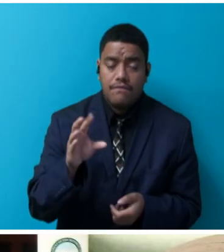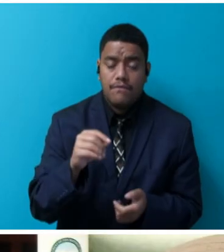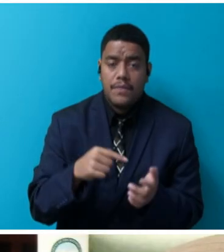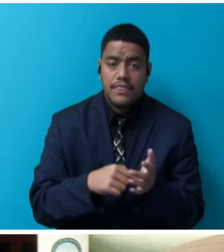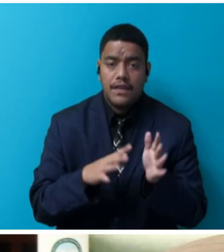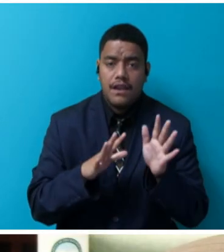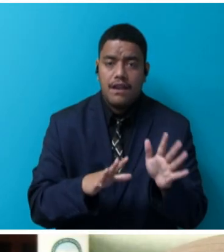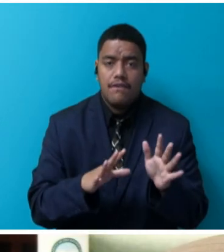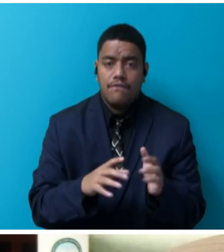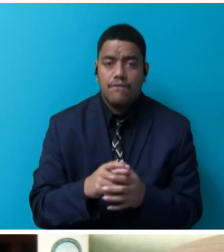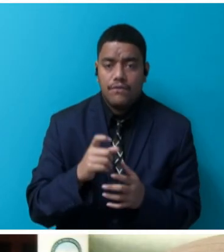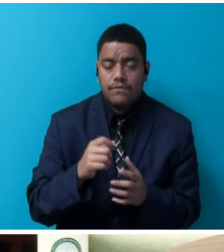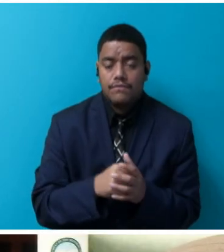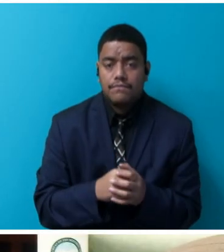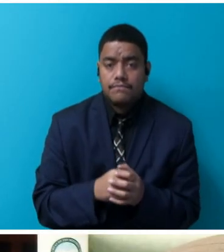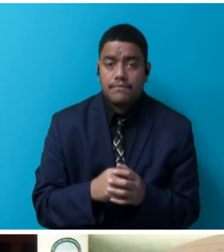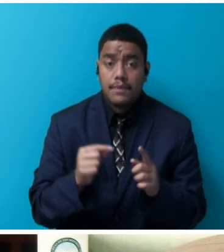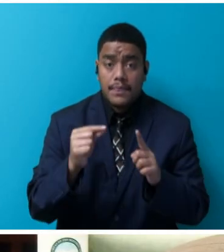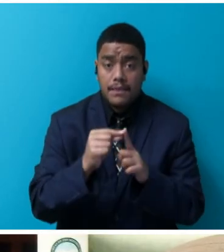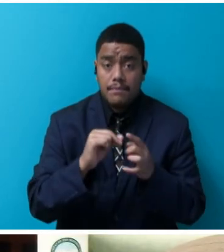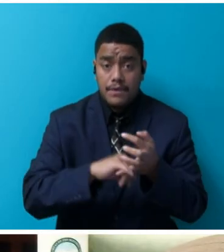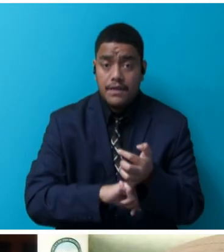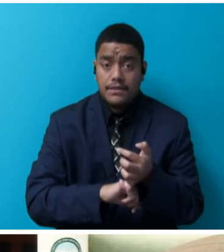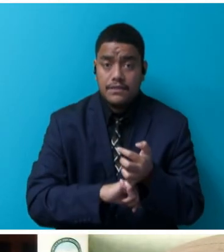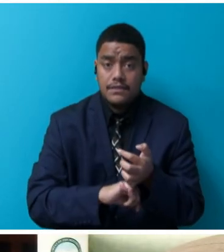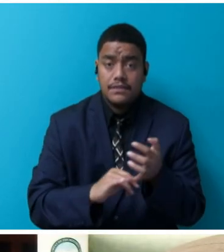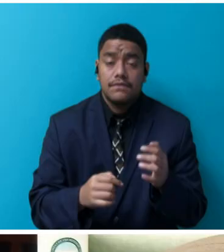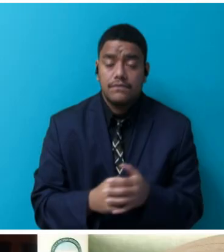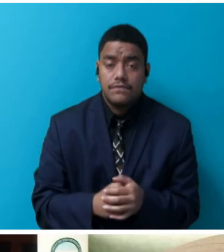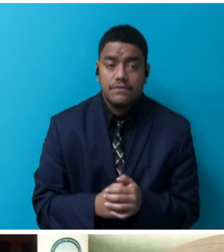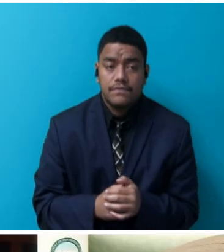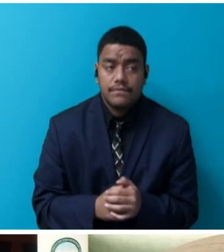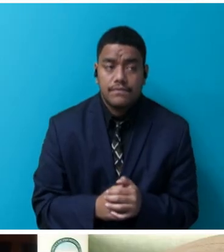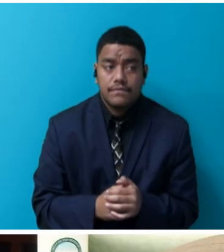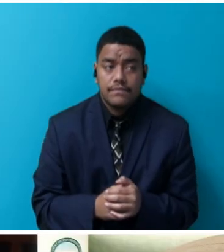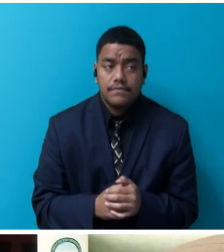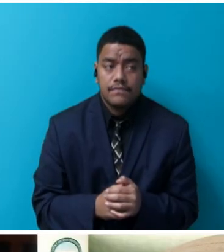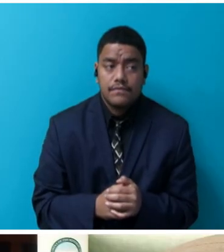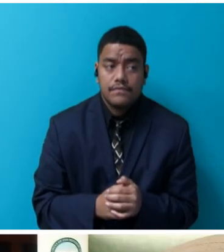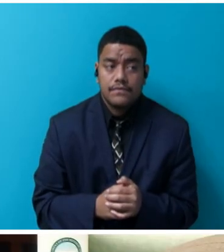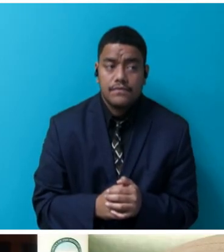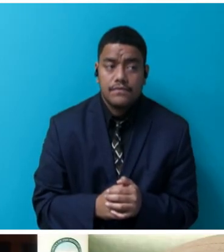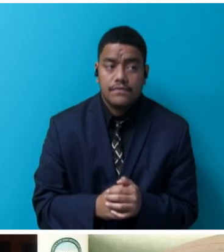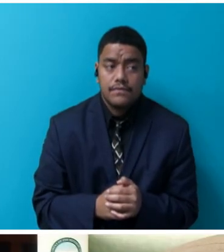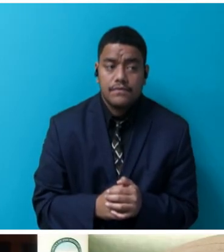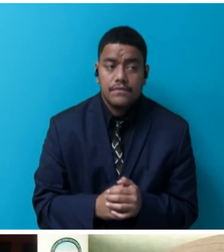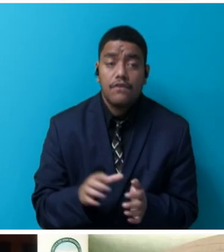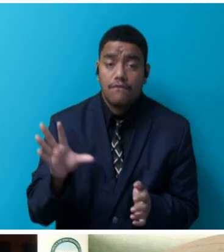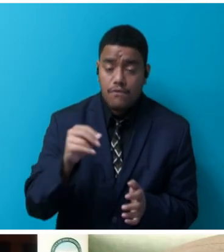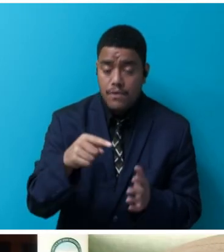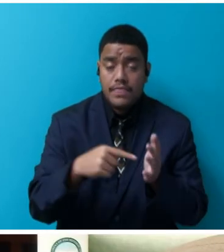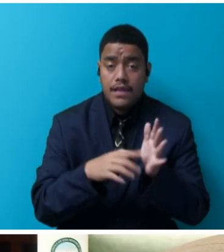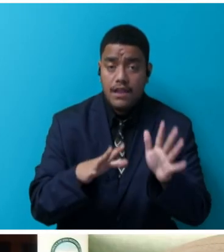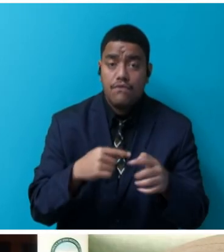clansman, Permanent Secretary Soa Talamembua. So from the province of Tailevu, we